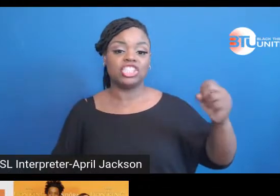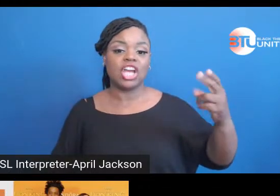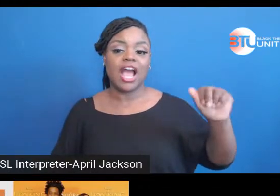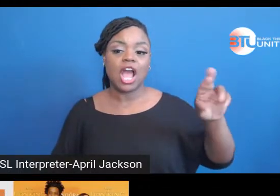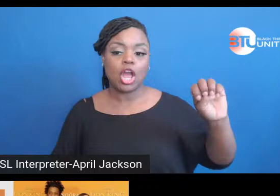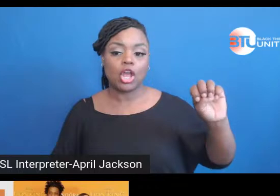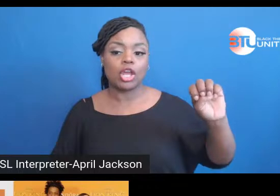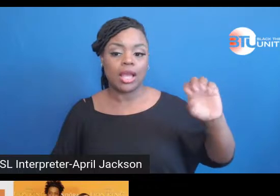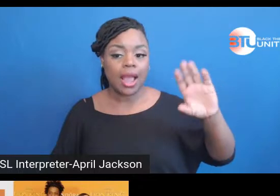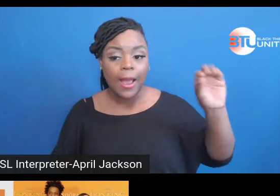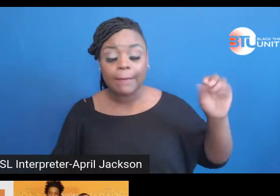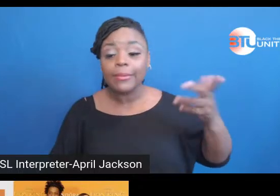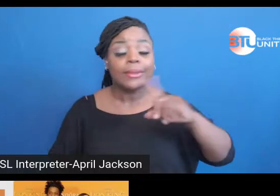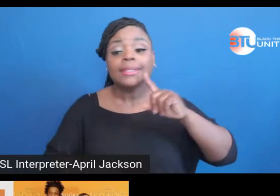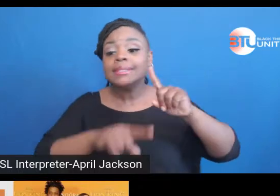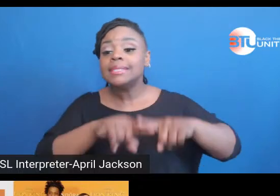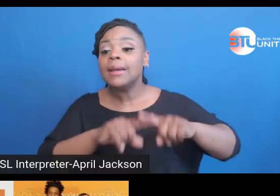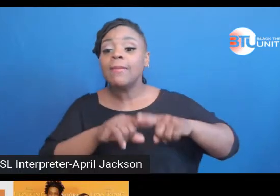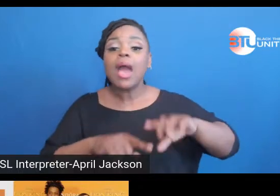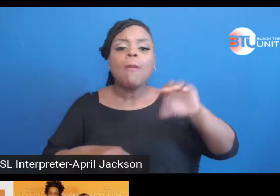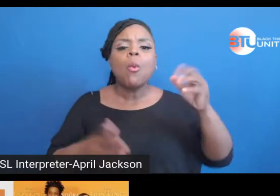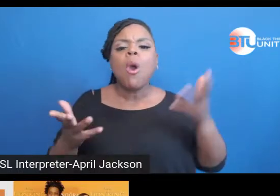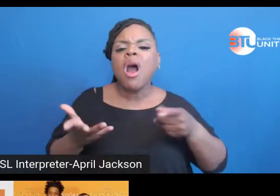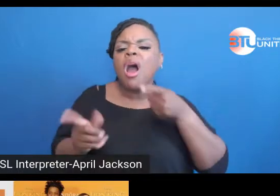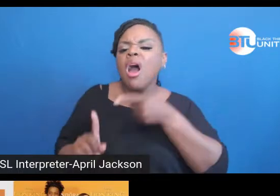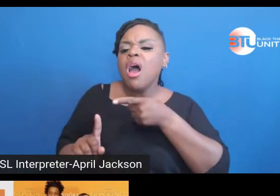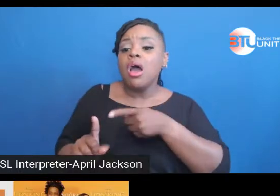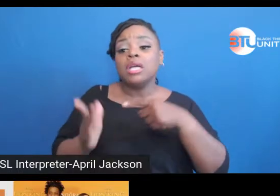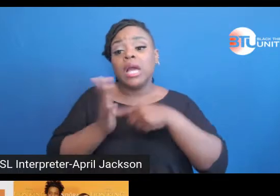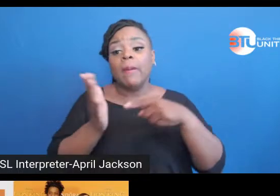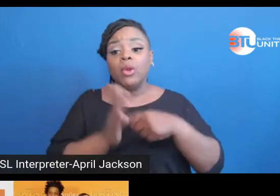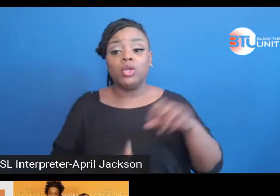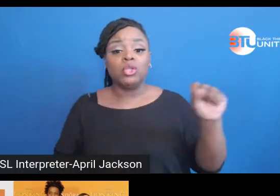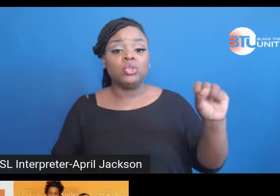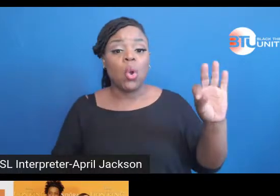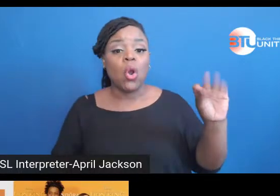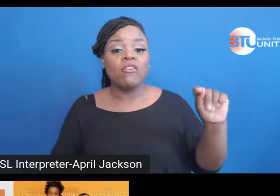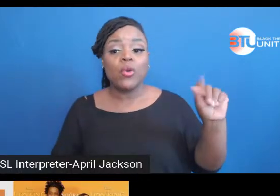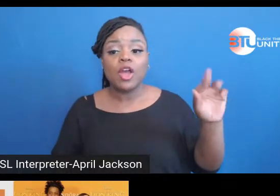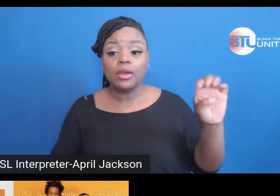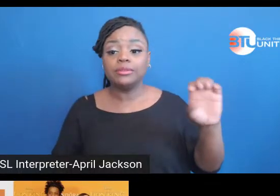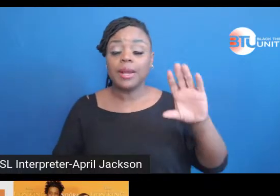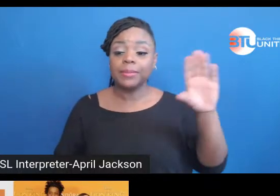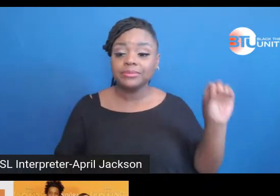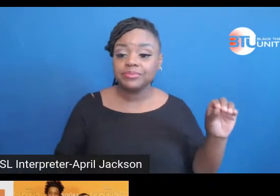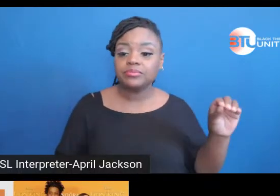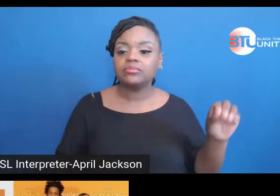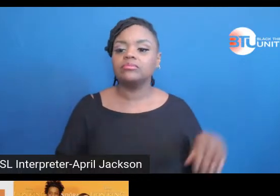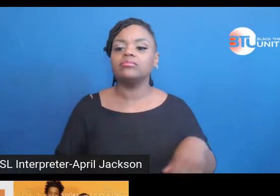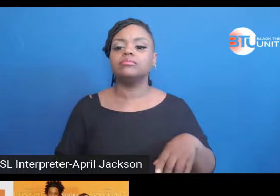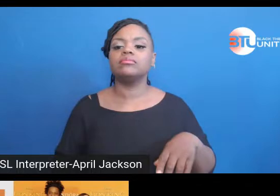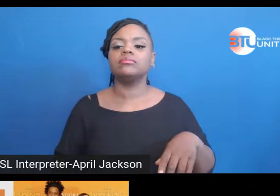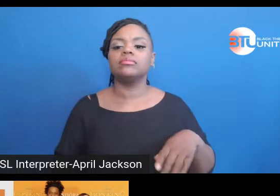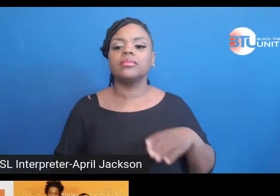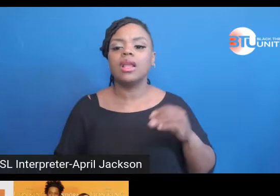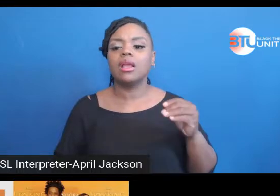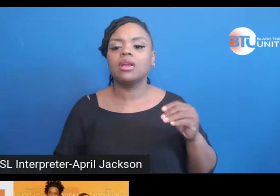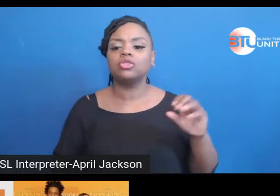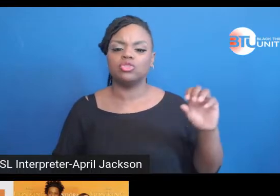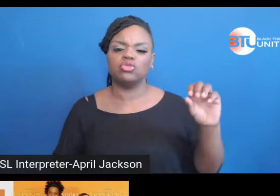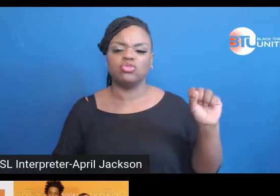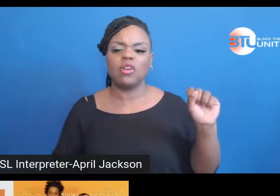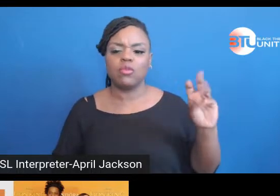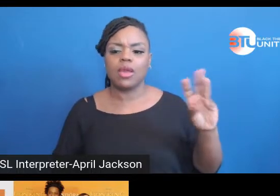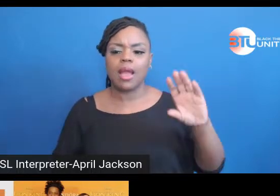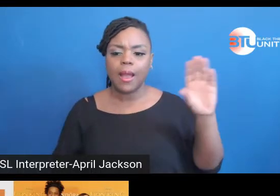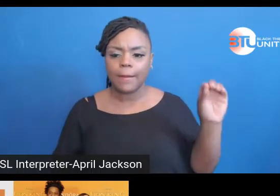it's a software company or something like that, or a product where it's going to take a lot of